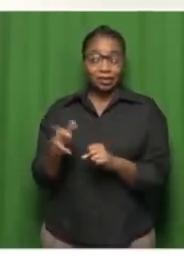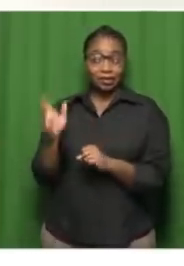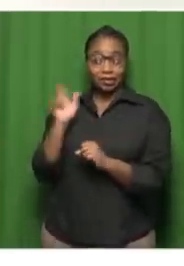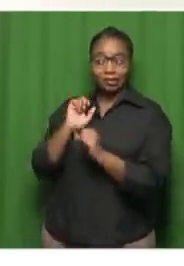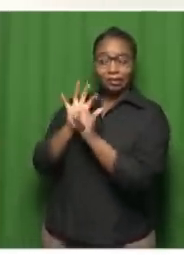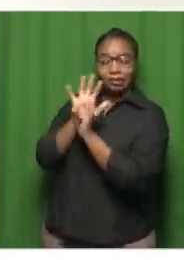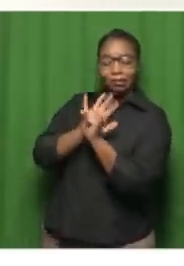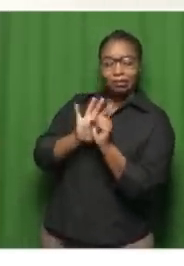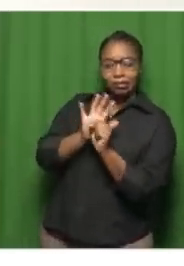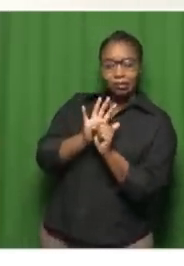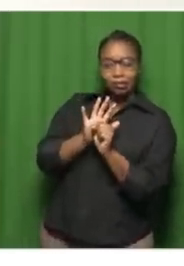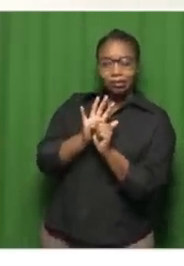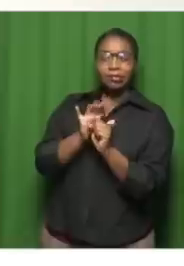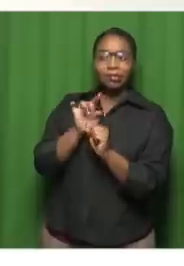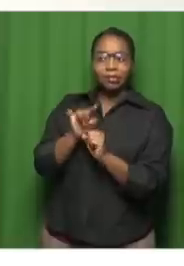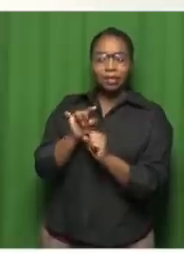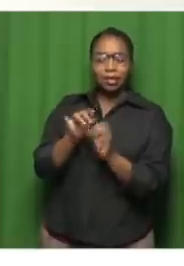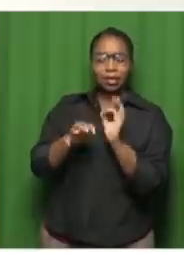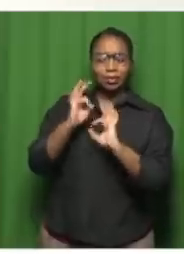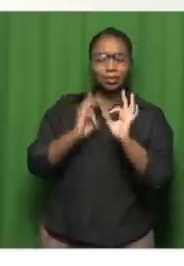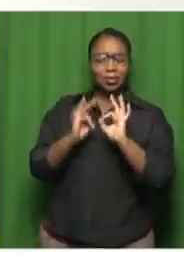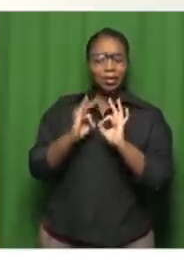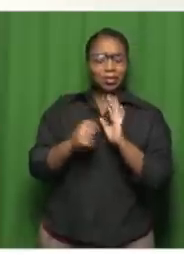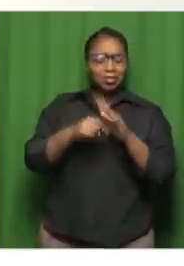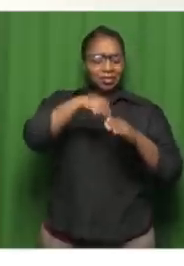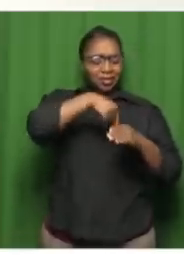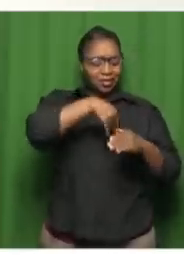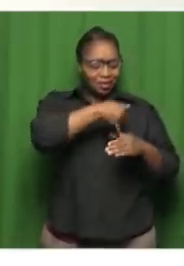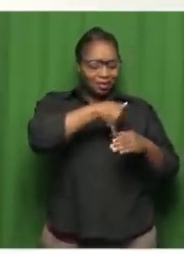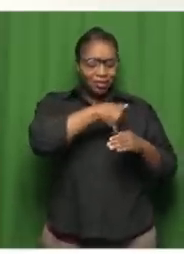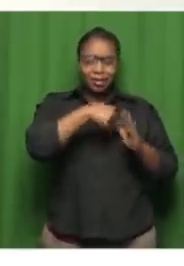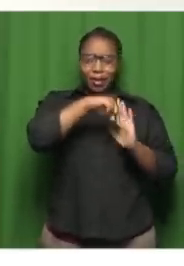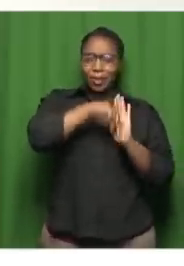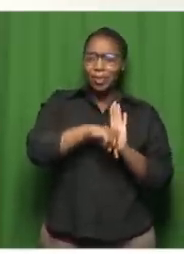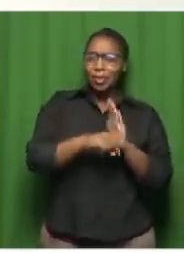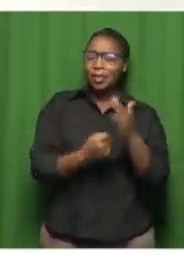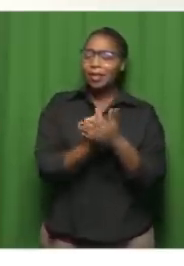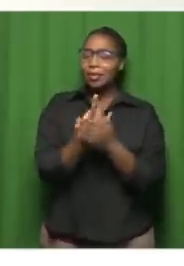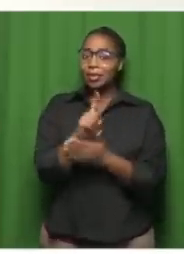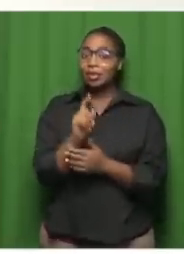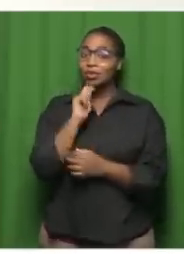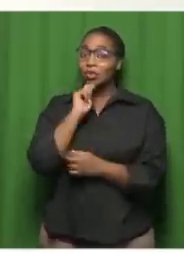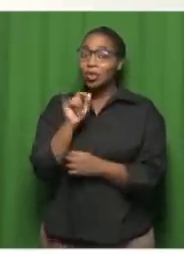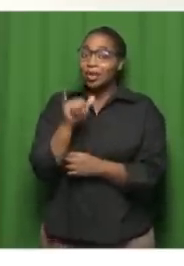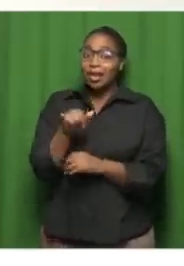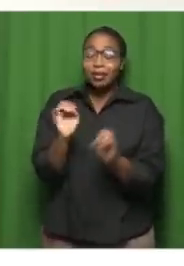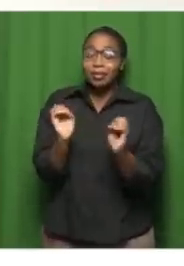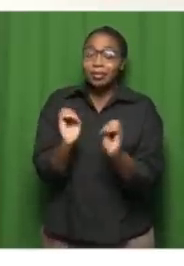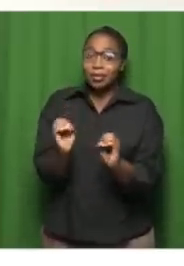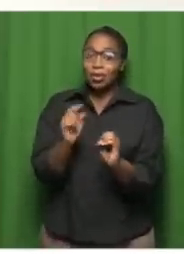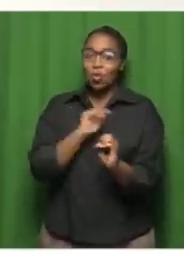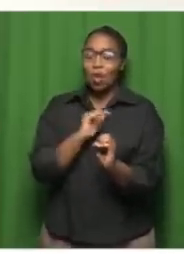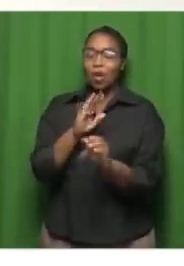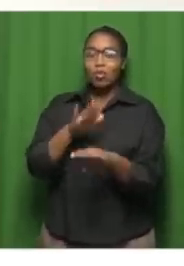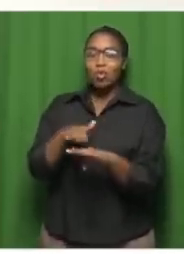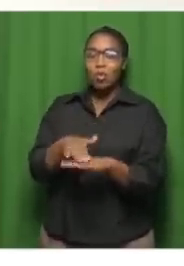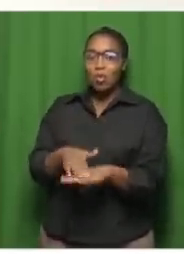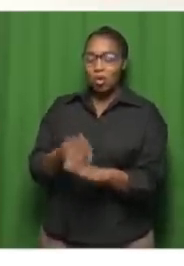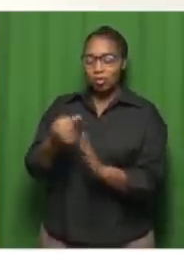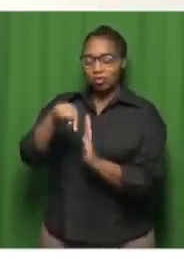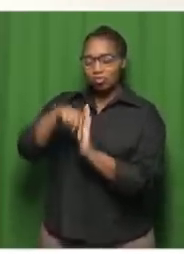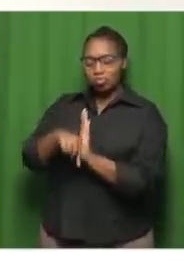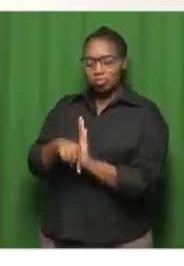of what the party is going into. I mean, there is, and that's nothing, because there is so much more that is currently